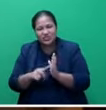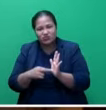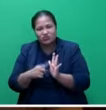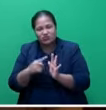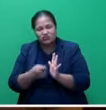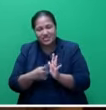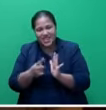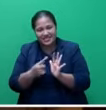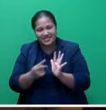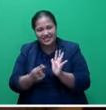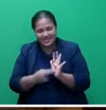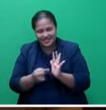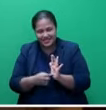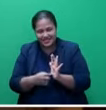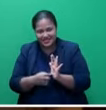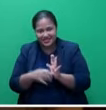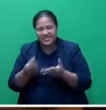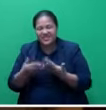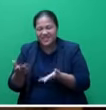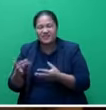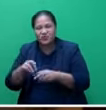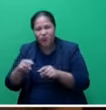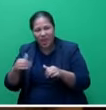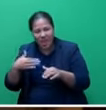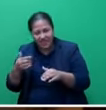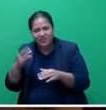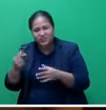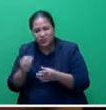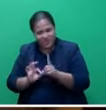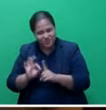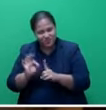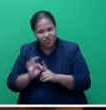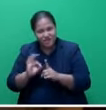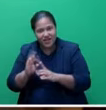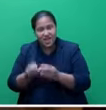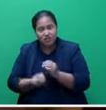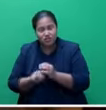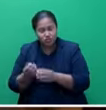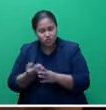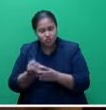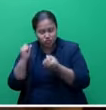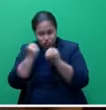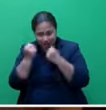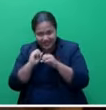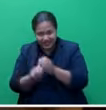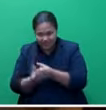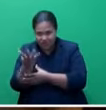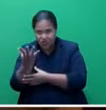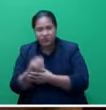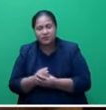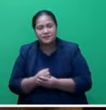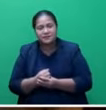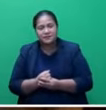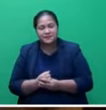turnaround in soil health, thus rapidly improving sugarcane yield, both from fallow land and ratoon